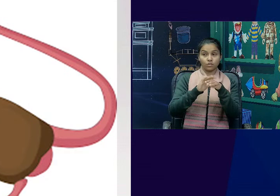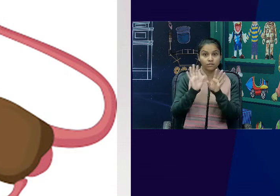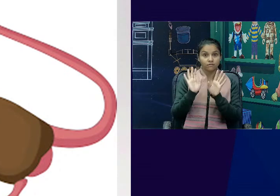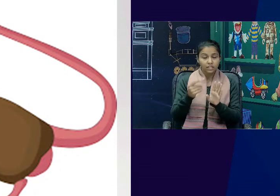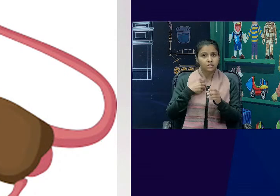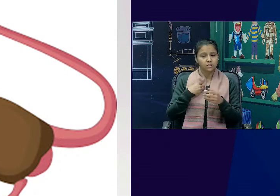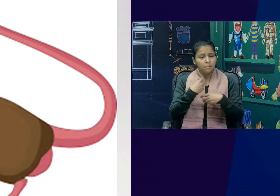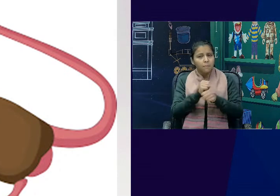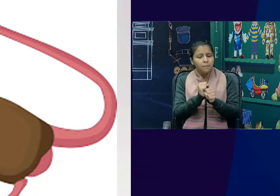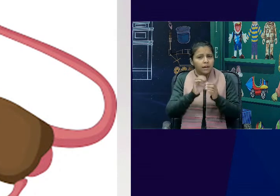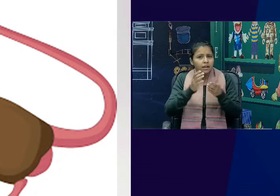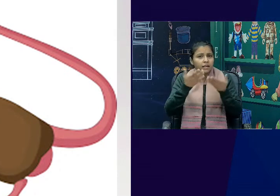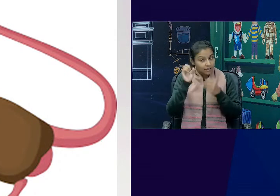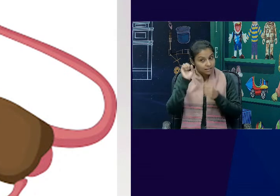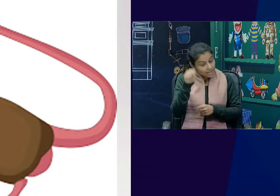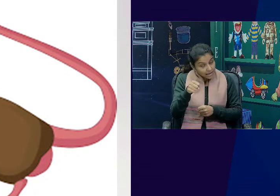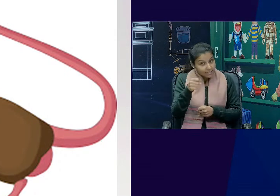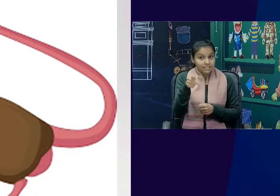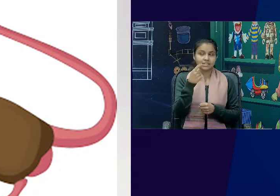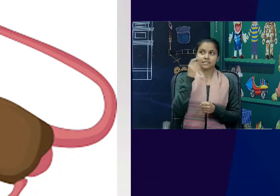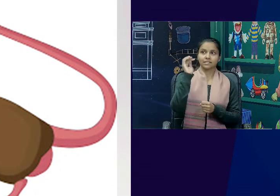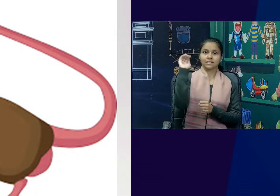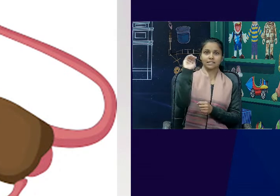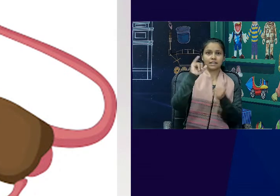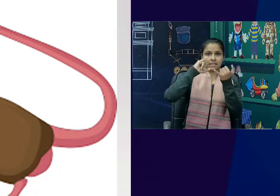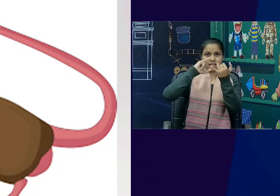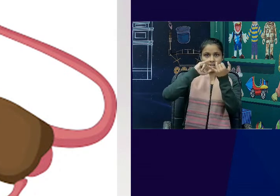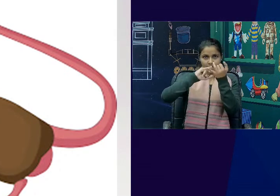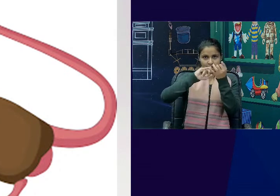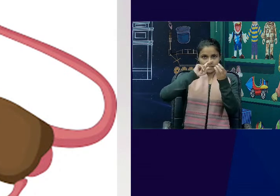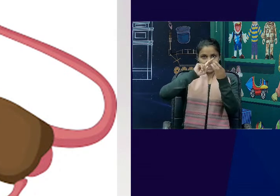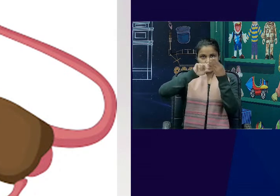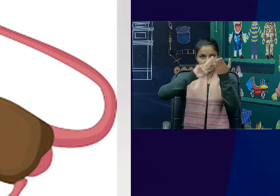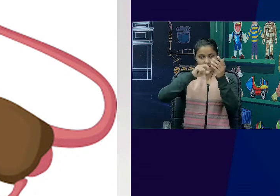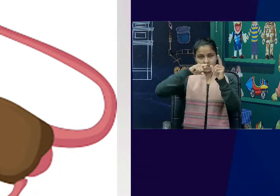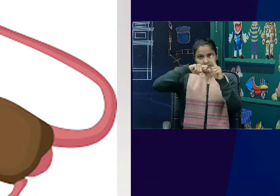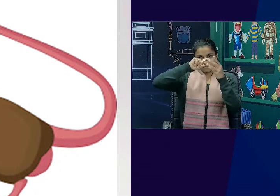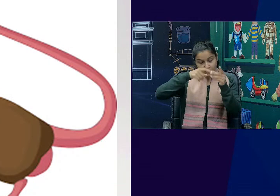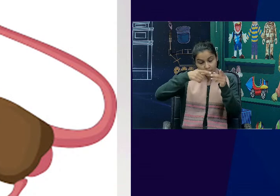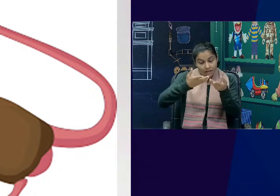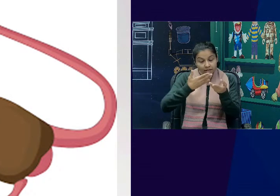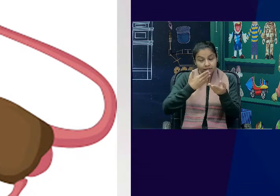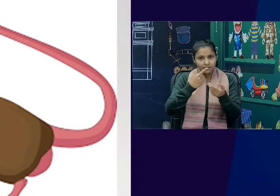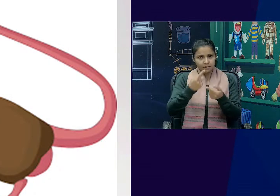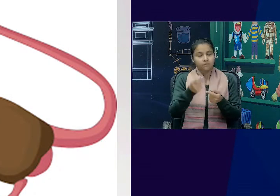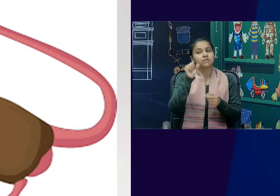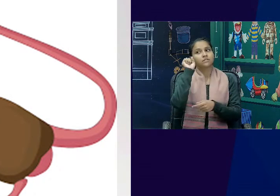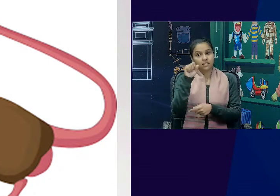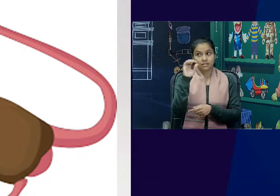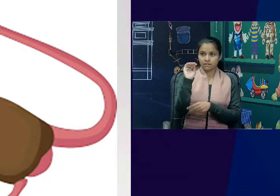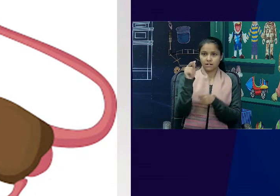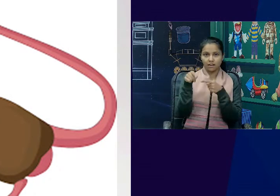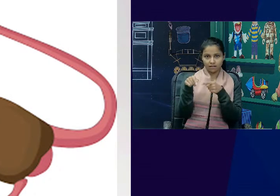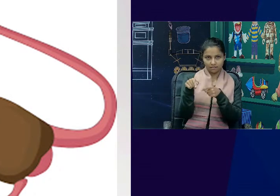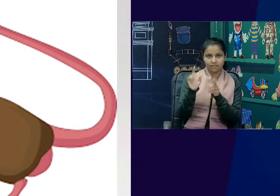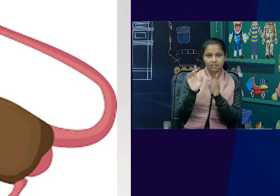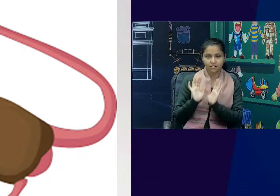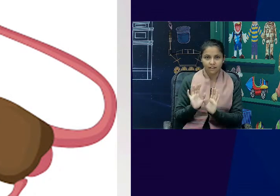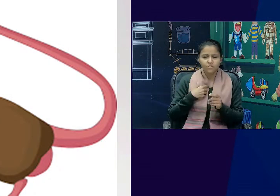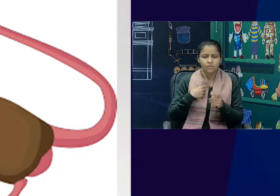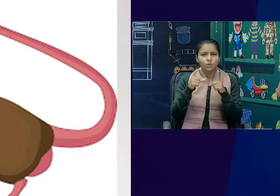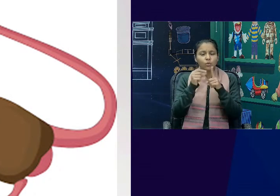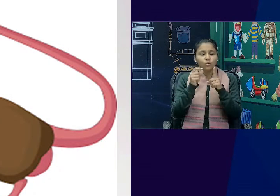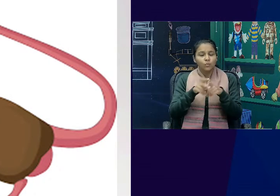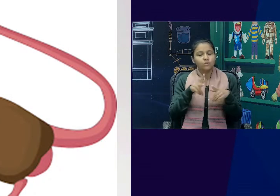make out, yes, that it is a sound of a snake. And when they make out that it is a sound of a snake, what we can do is we can tell